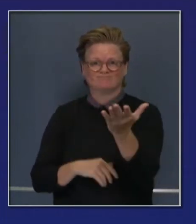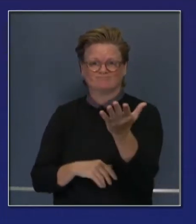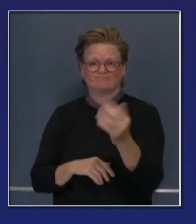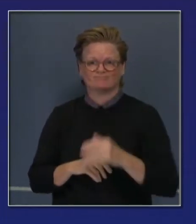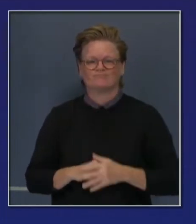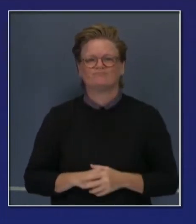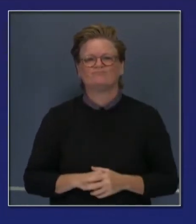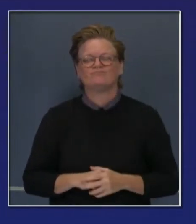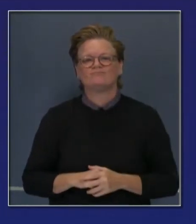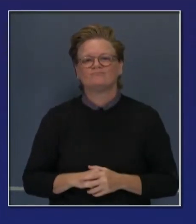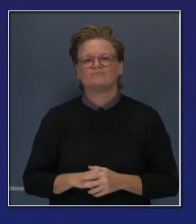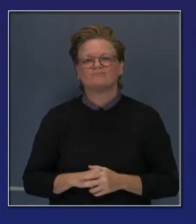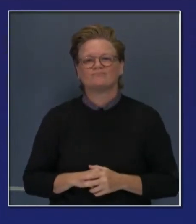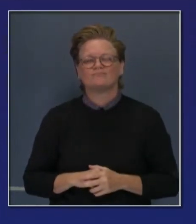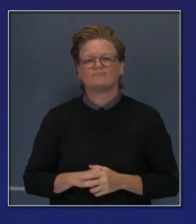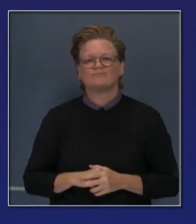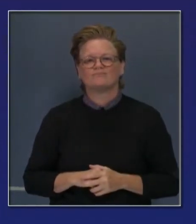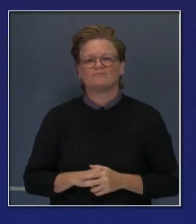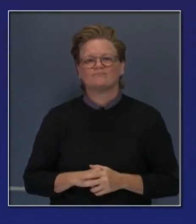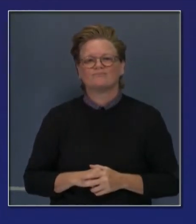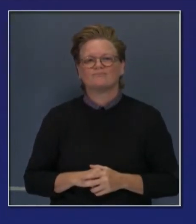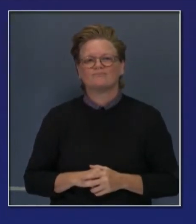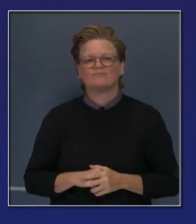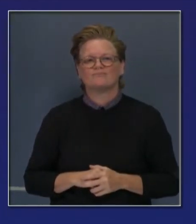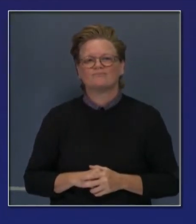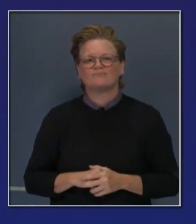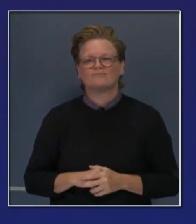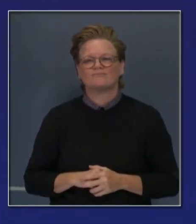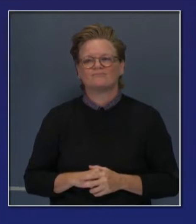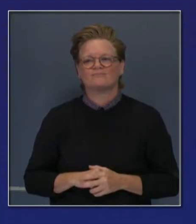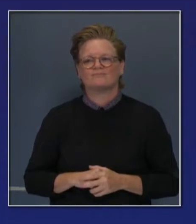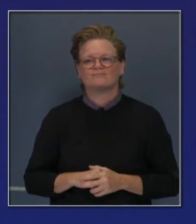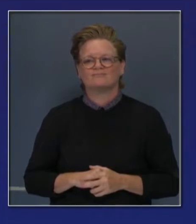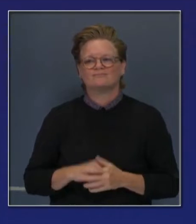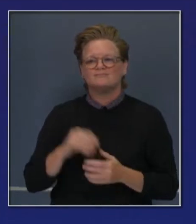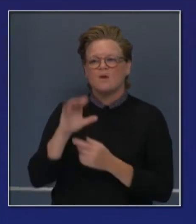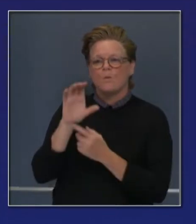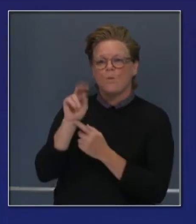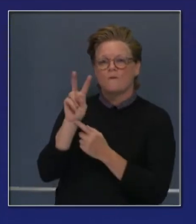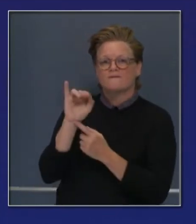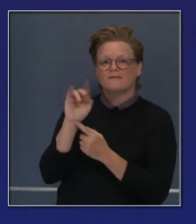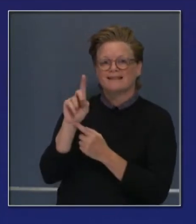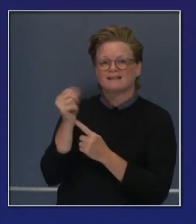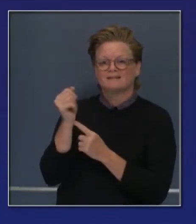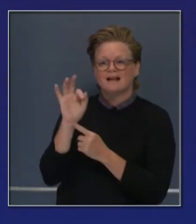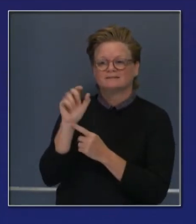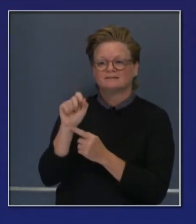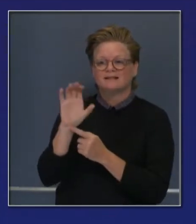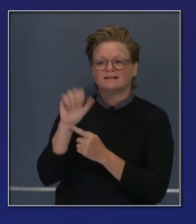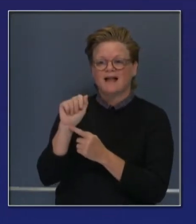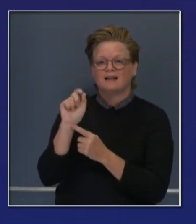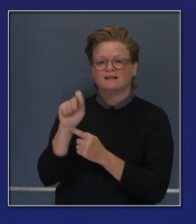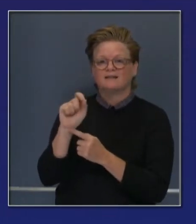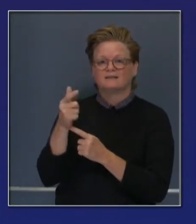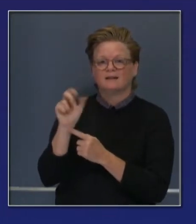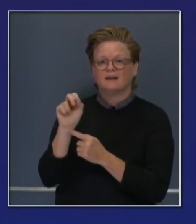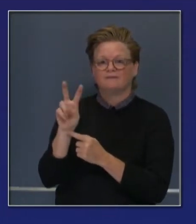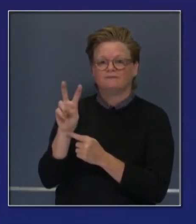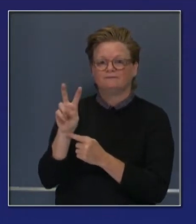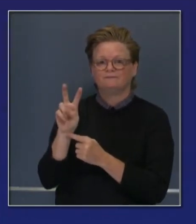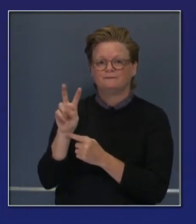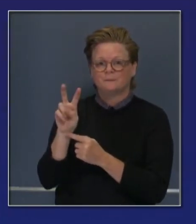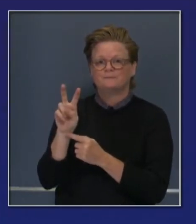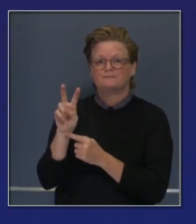covid19.ca.gov. And as you can see here, you can go to this page and type in the County